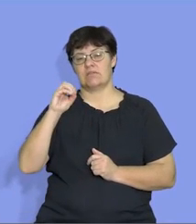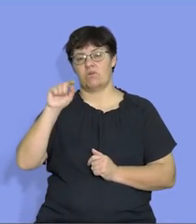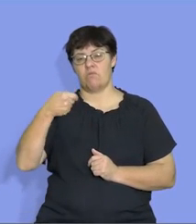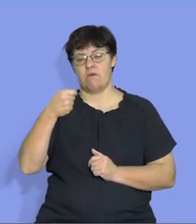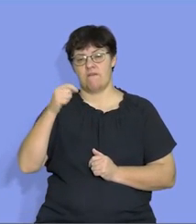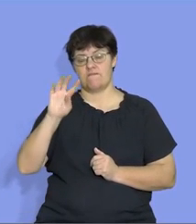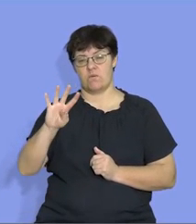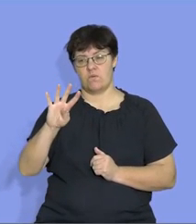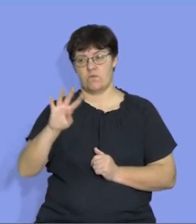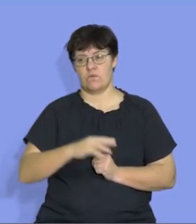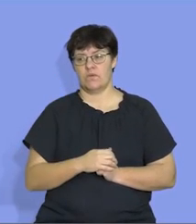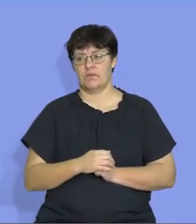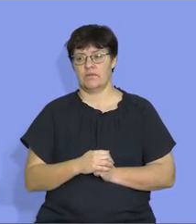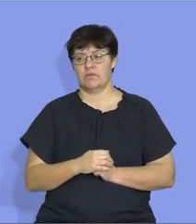0.4